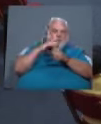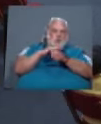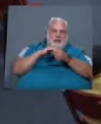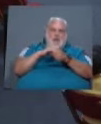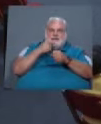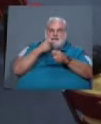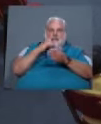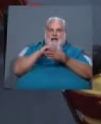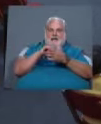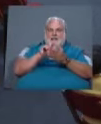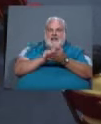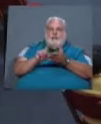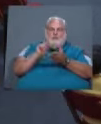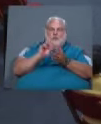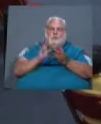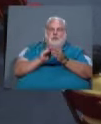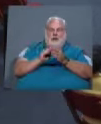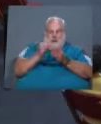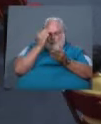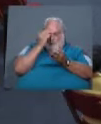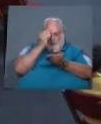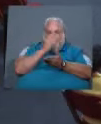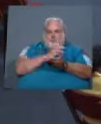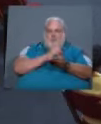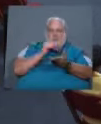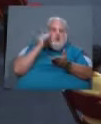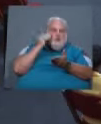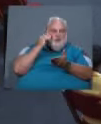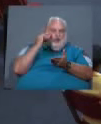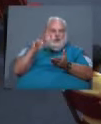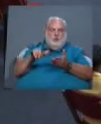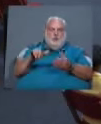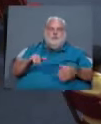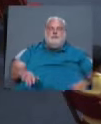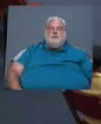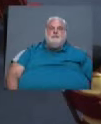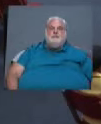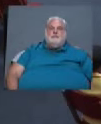last Tuesday. Yeah, well, I wanted this board to know also.